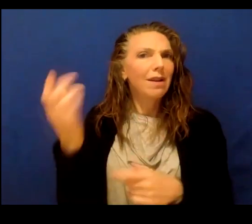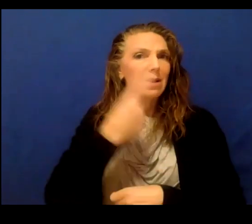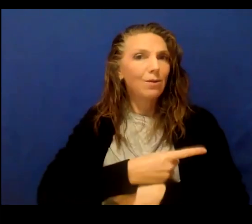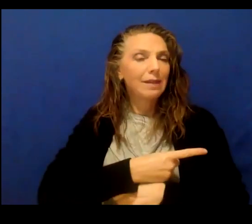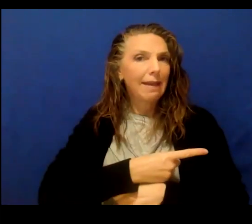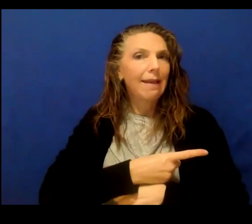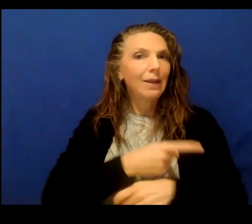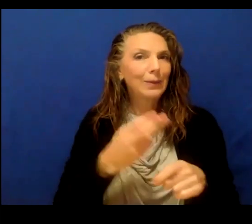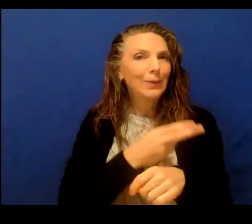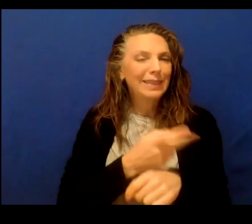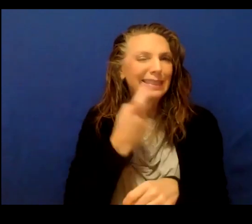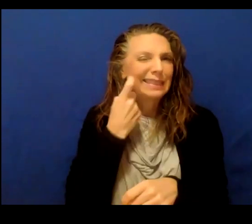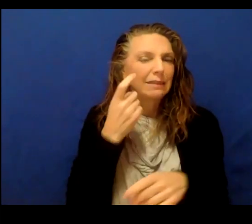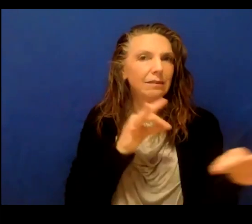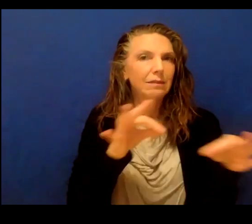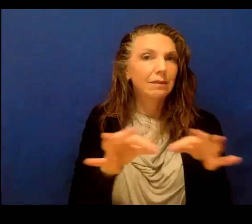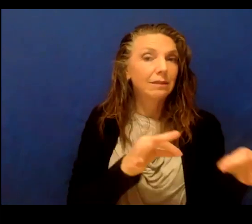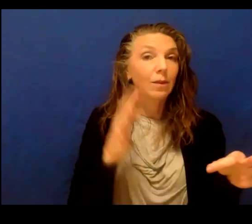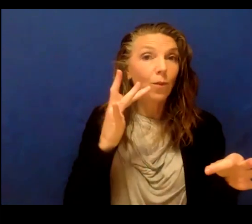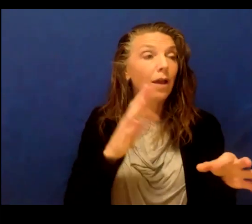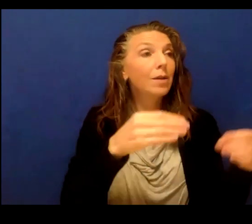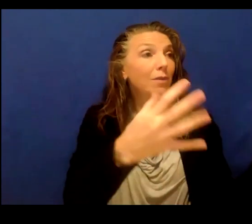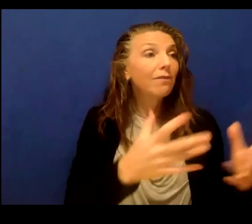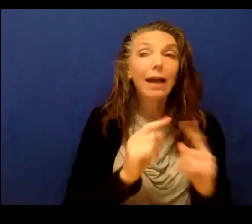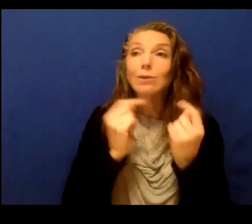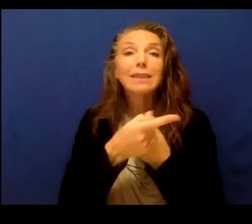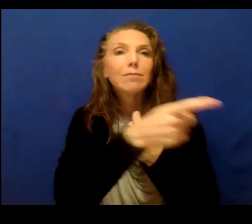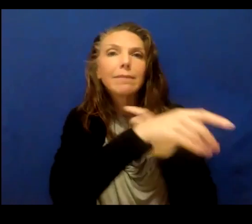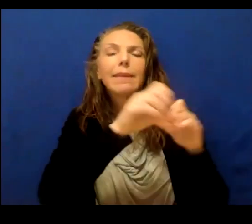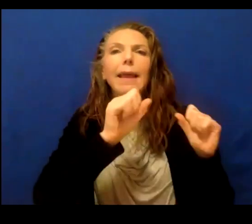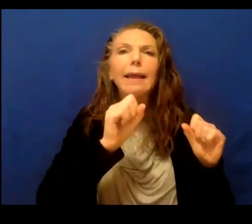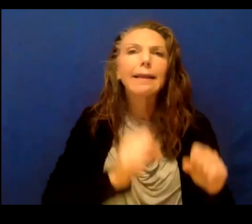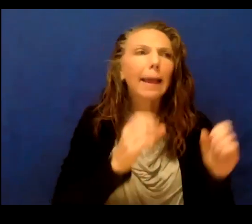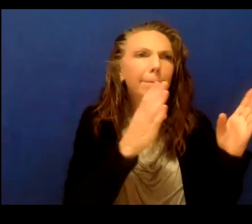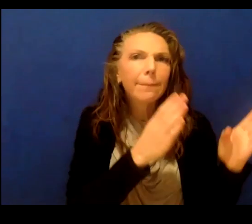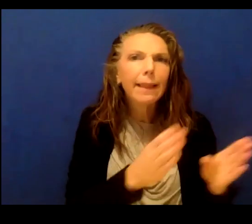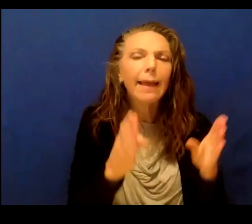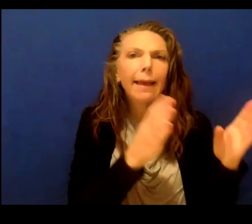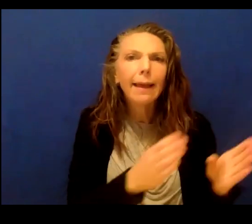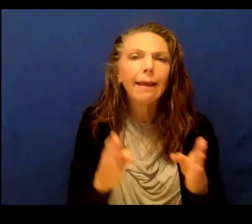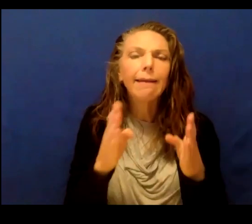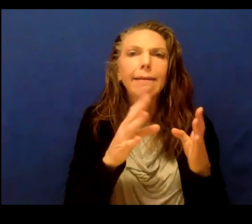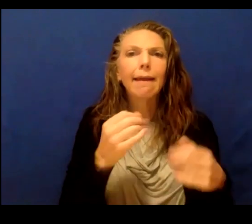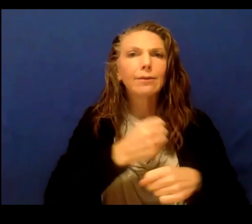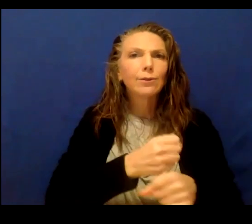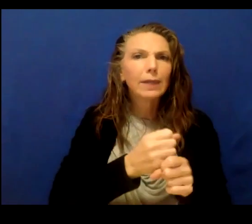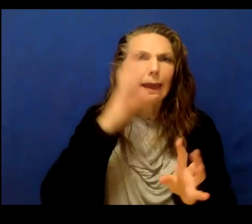way because it really helps providers and teams design and plan around and